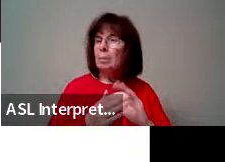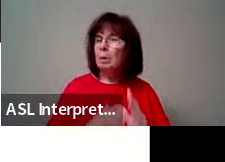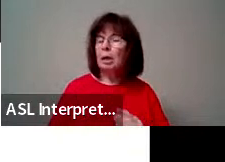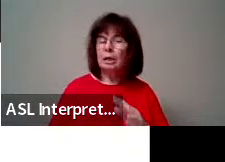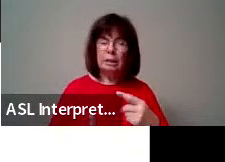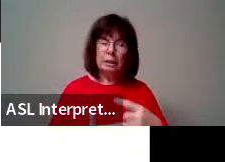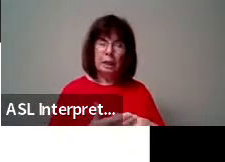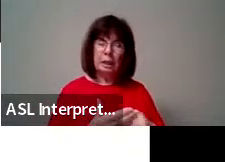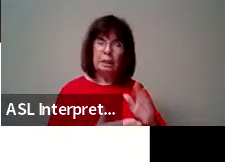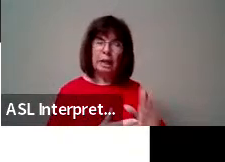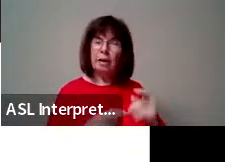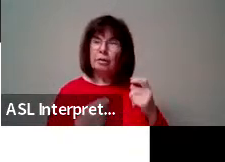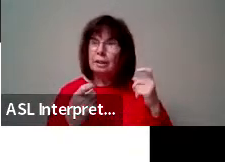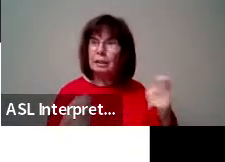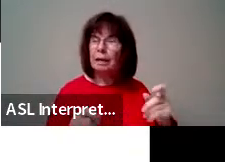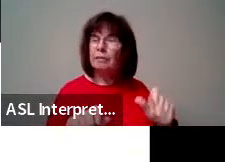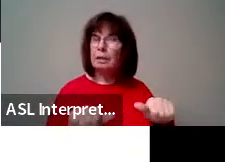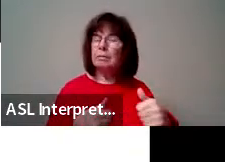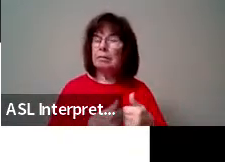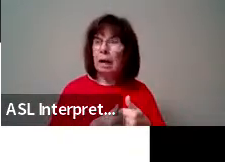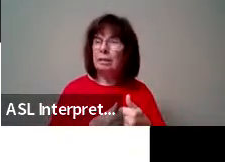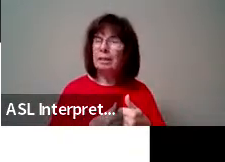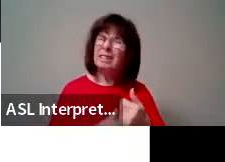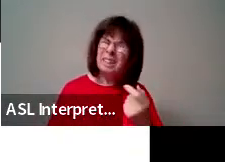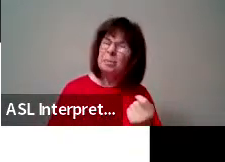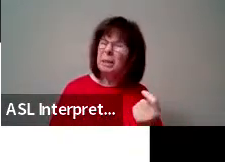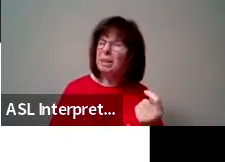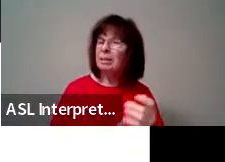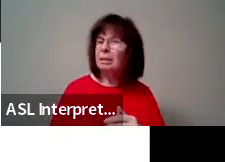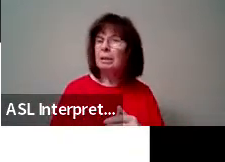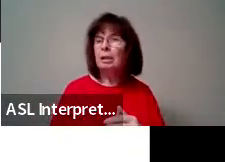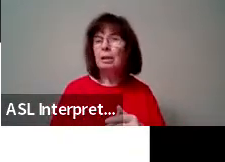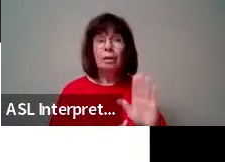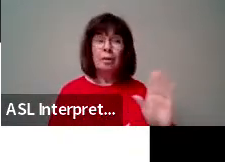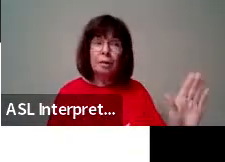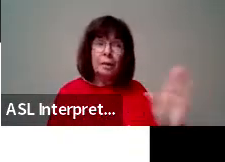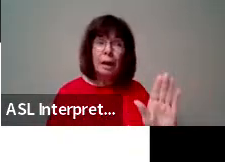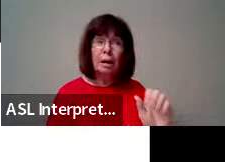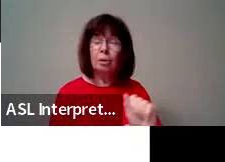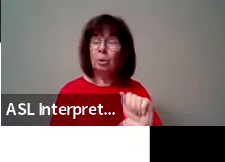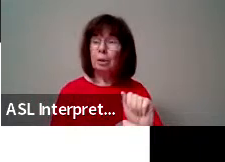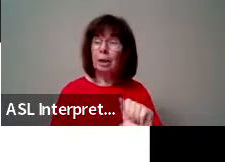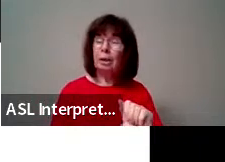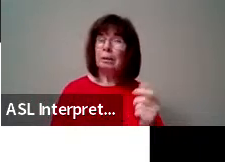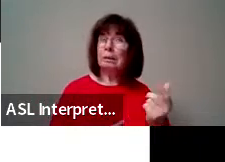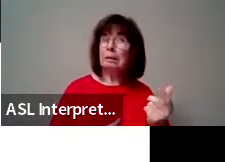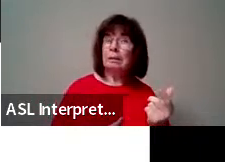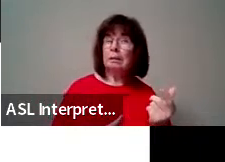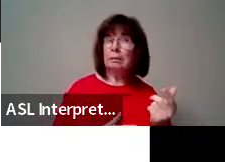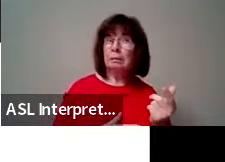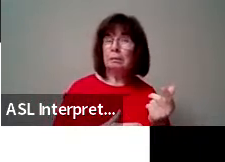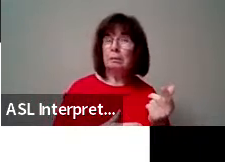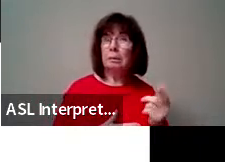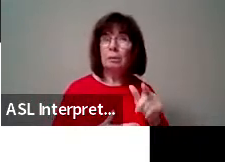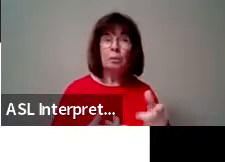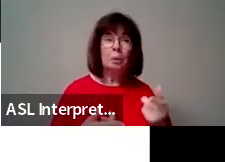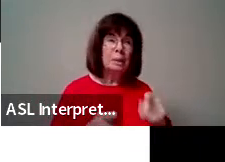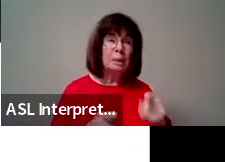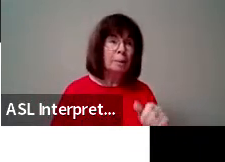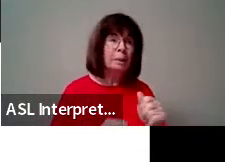challenges, a little bit about the work that they were doing, the work that they have done during the